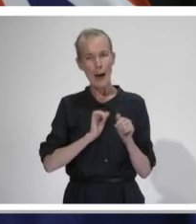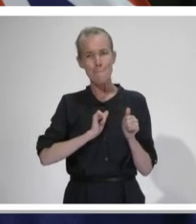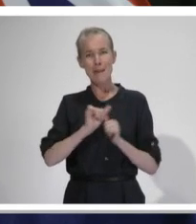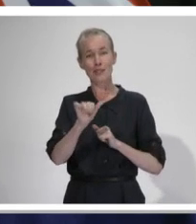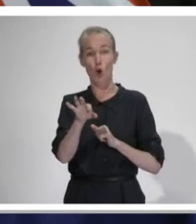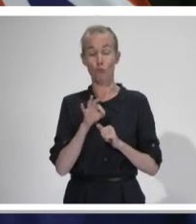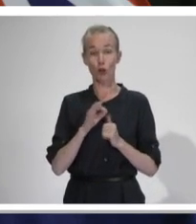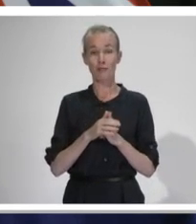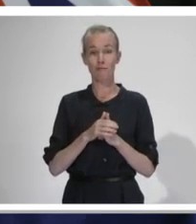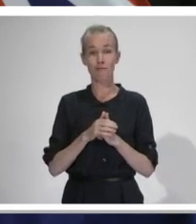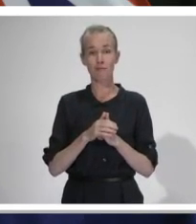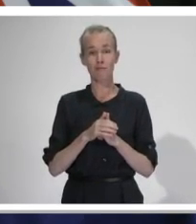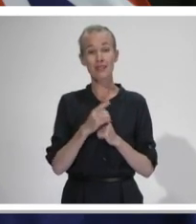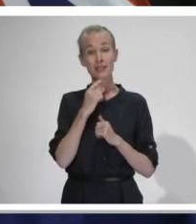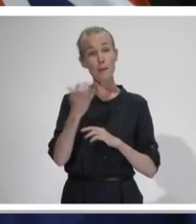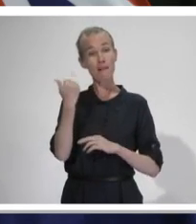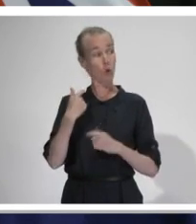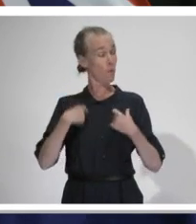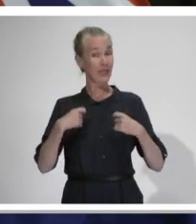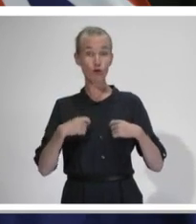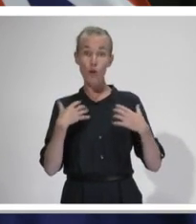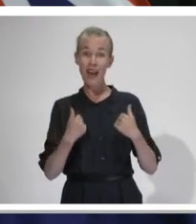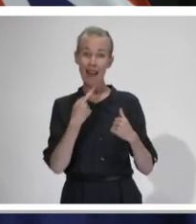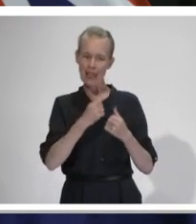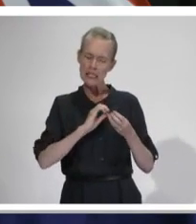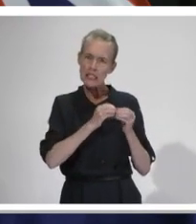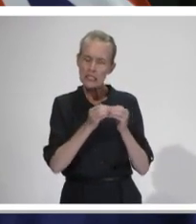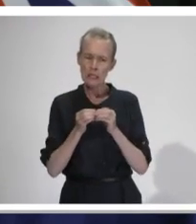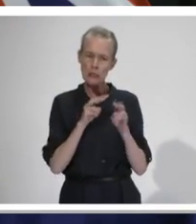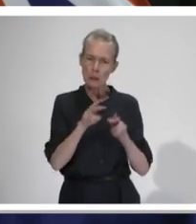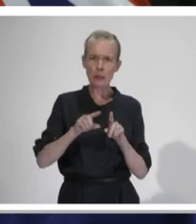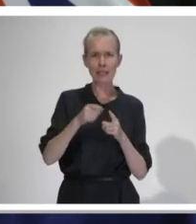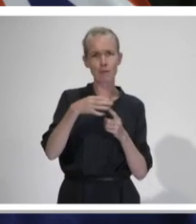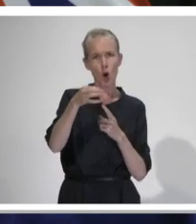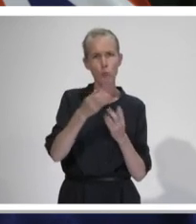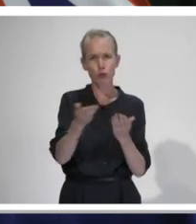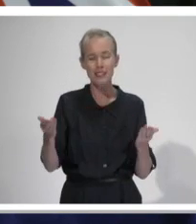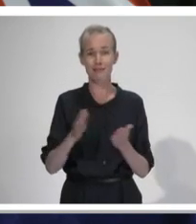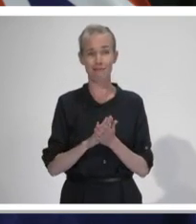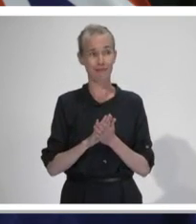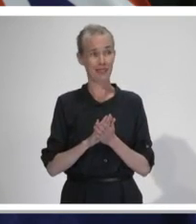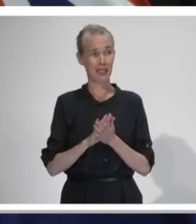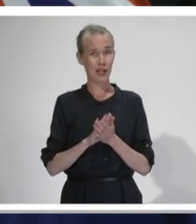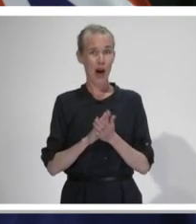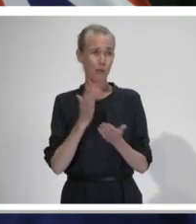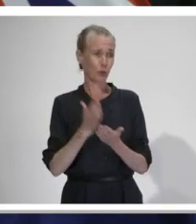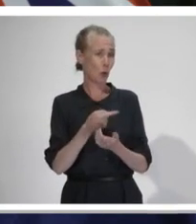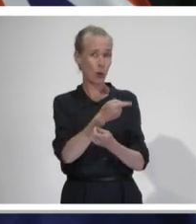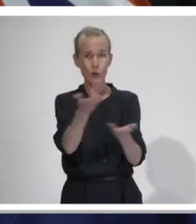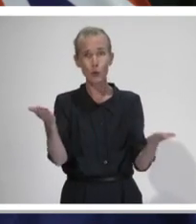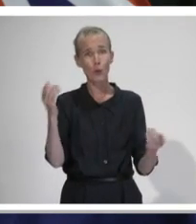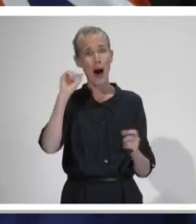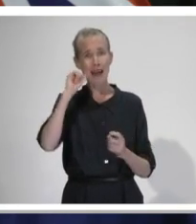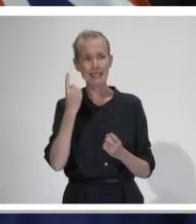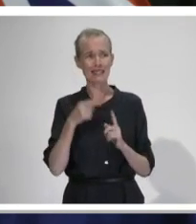in that work. You'll appreciate that this development is happening in real time. This is not like a piece of technology that someone's been working on